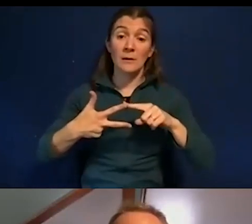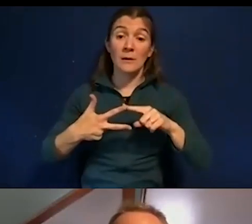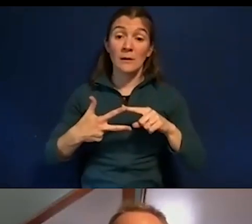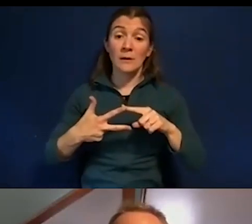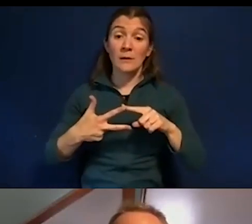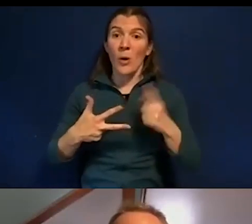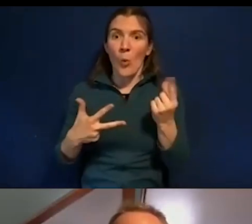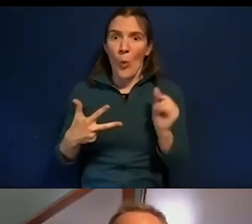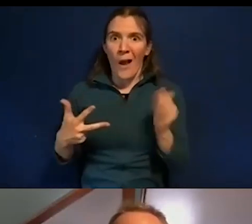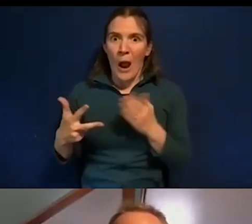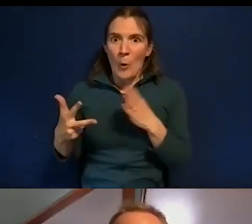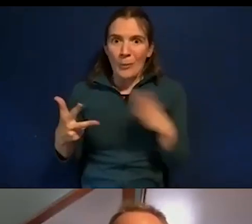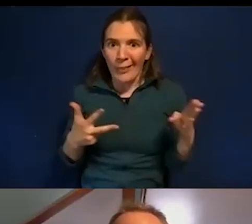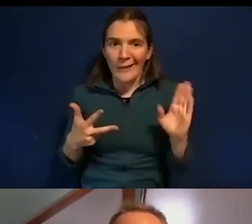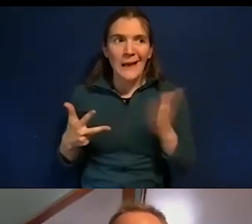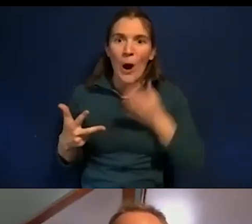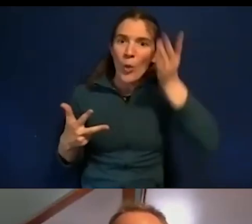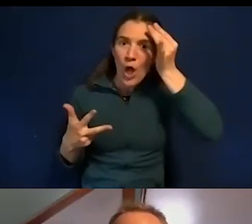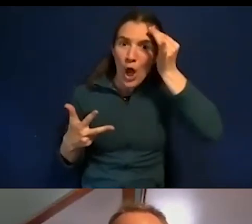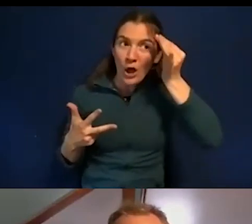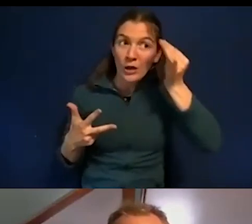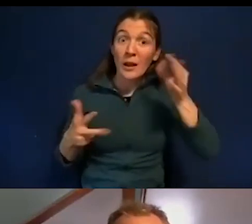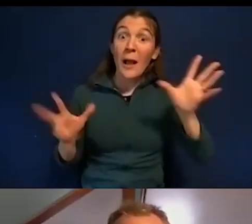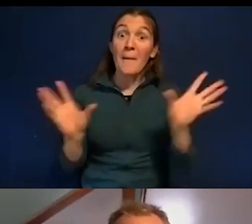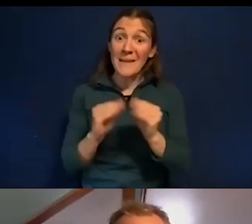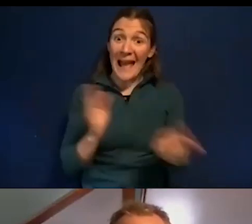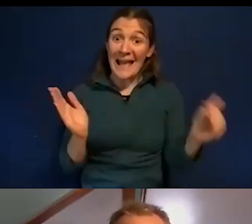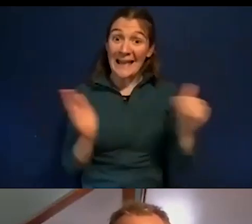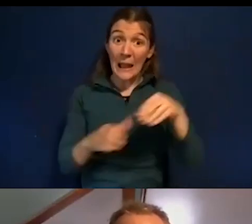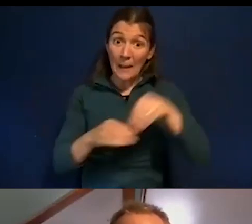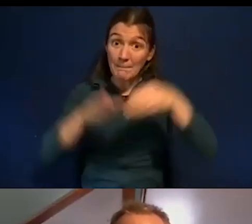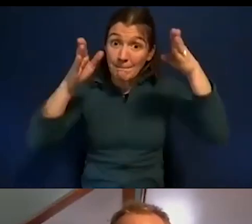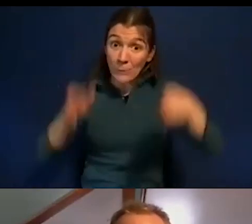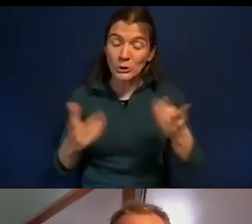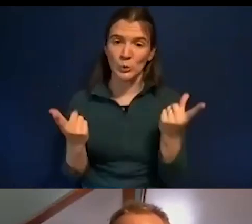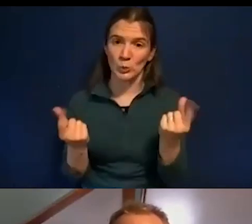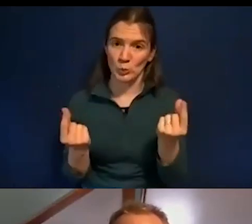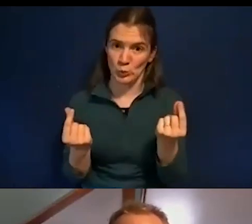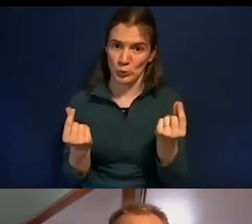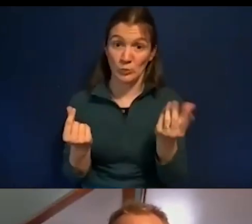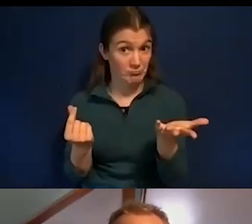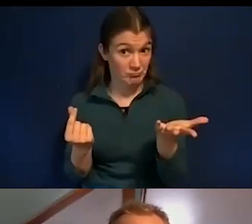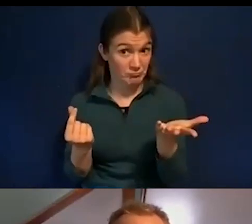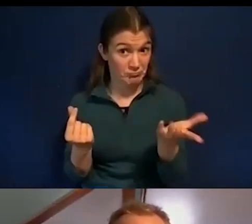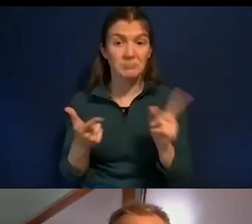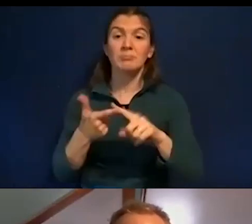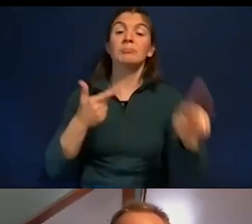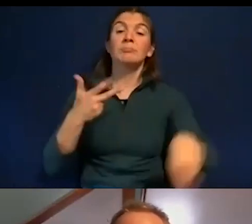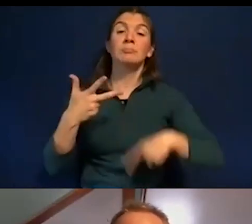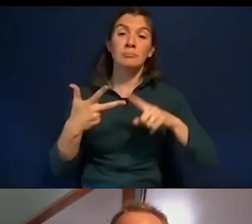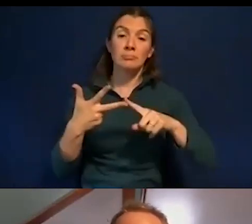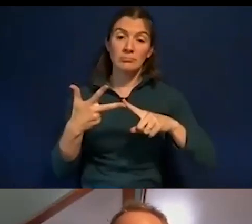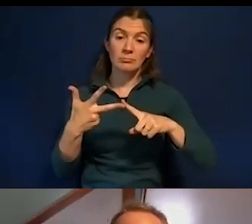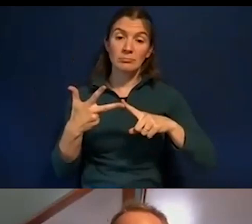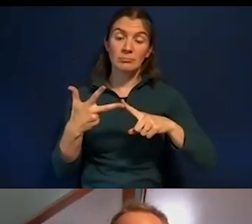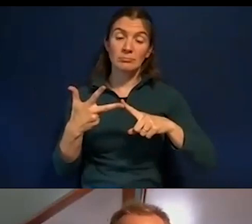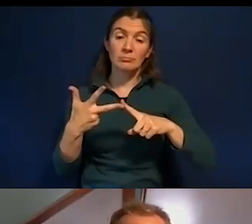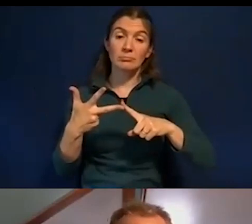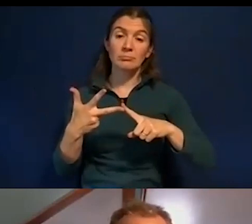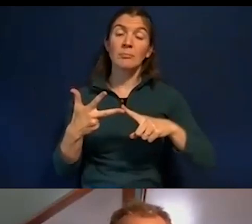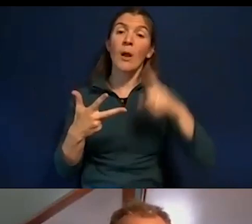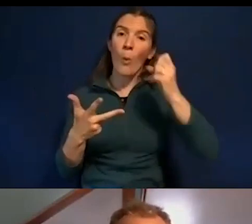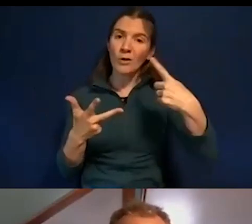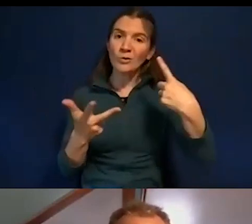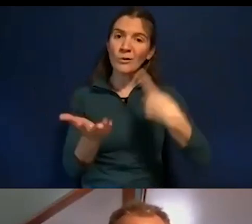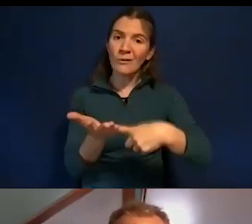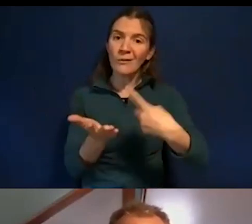our plans or thoughts about meeting in person as a Select Board. And I'd also like to address the issue